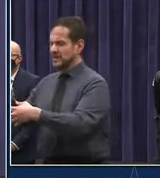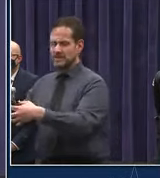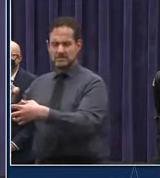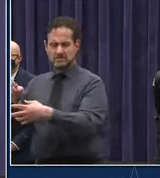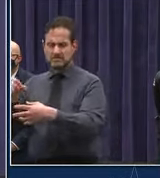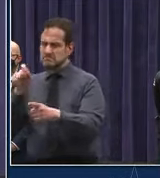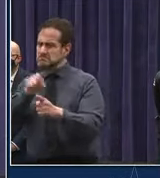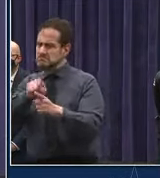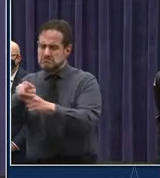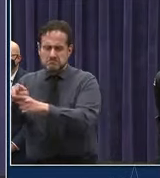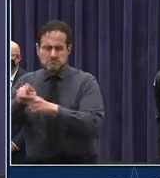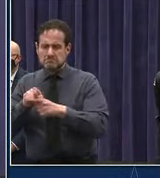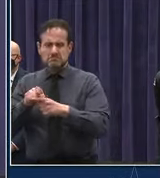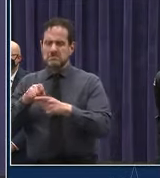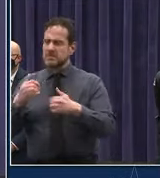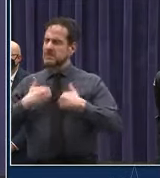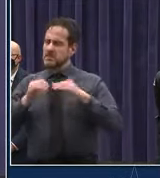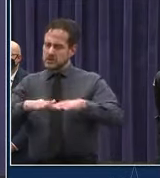are afraid.